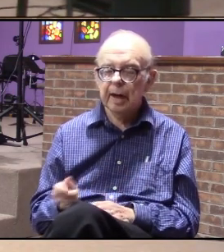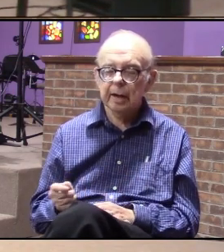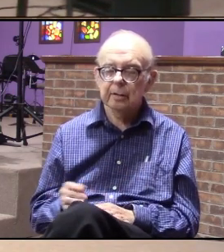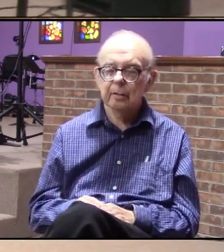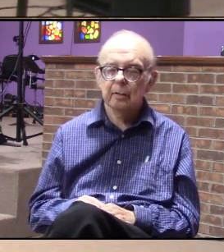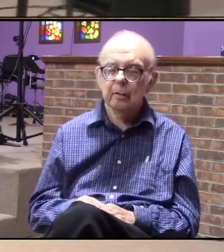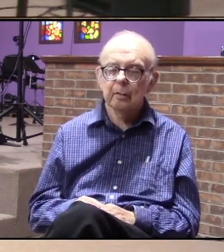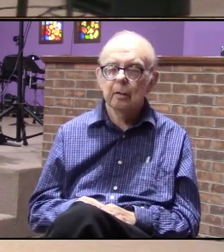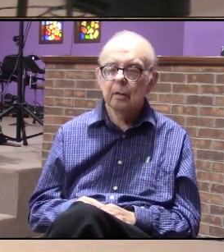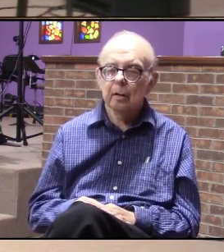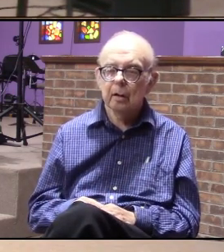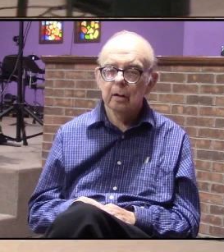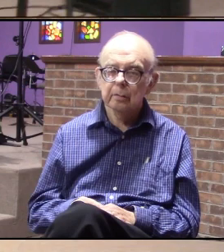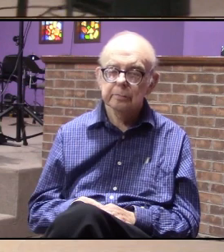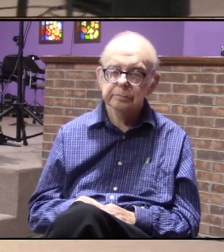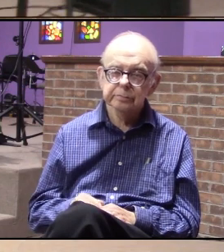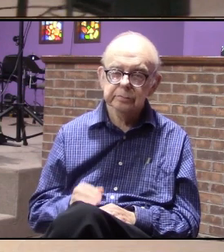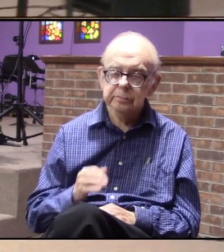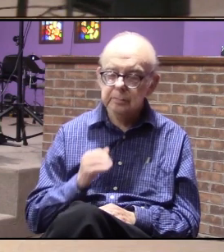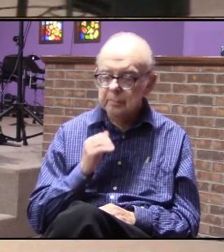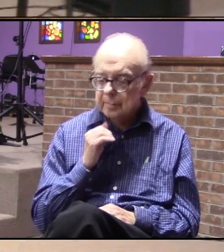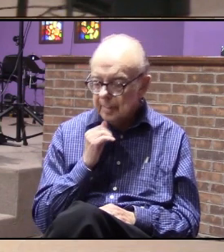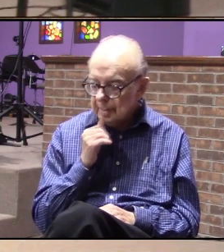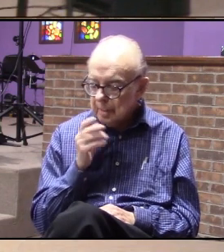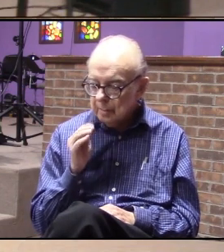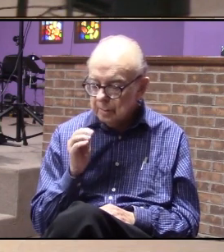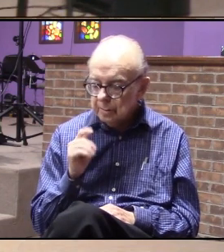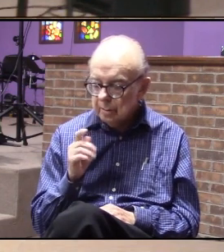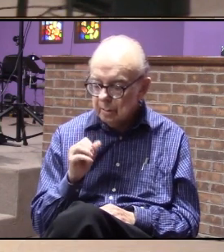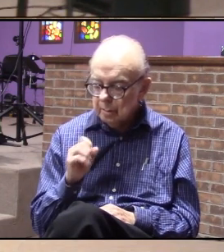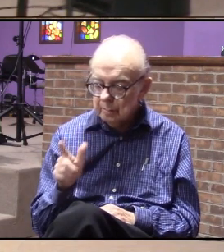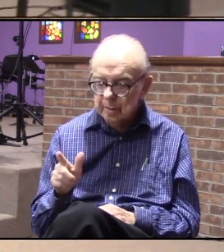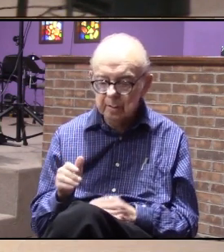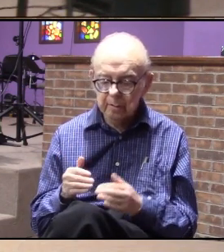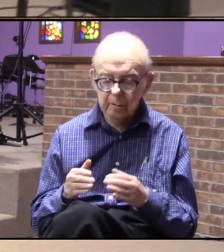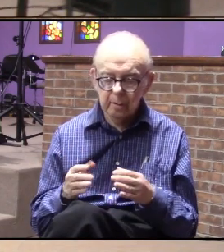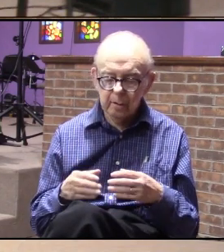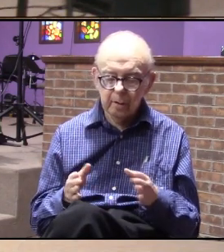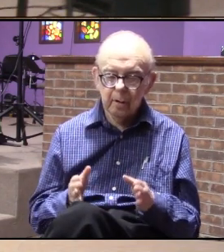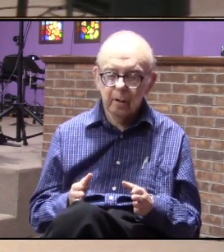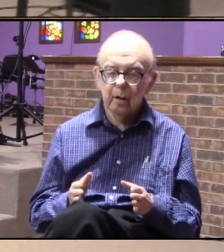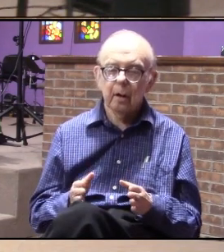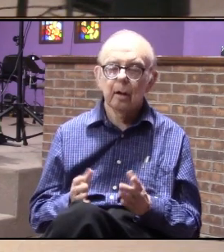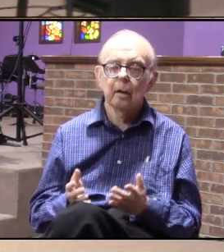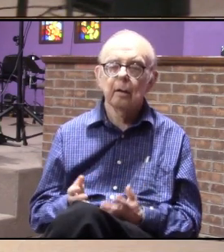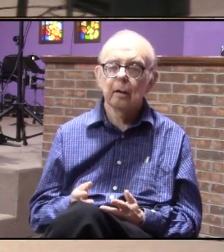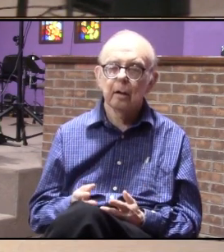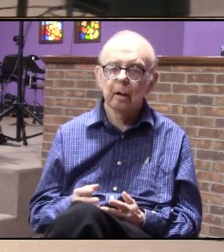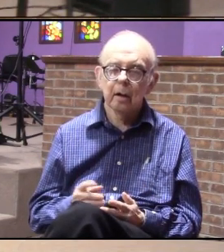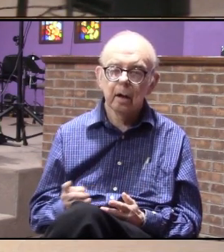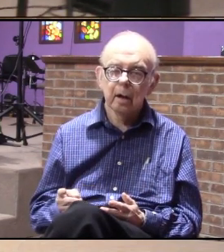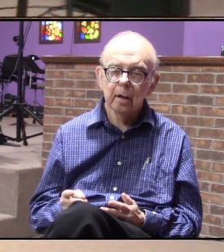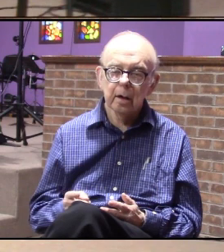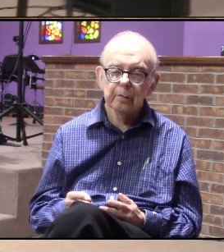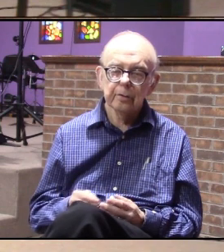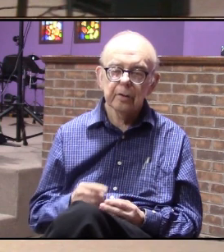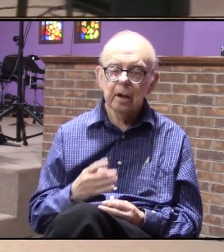It wasn't a metal lunchbox with all kinds of characters. It was a brown